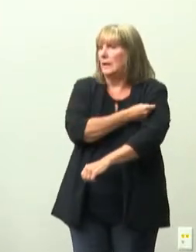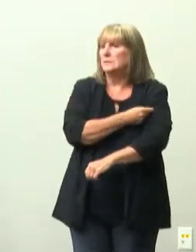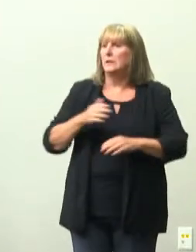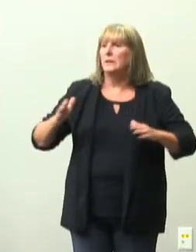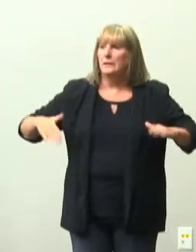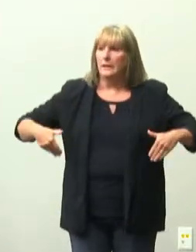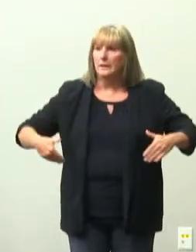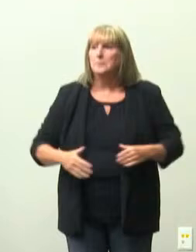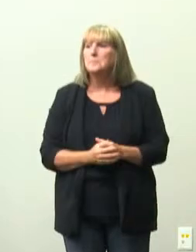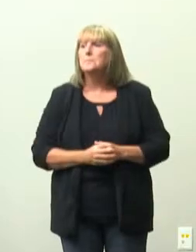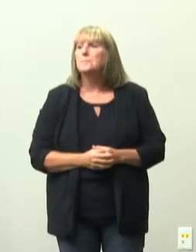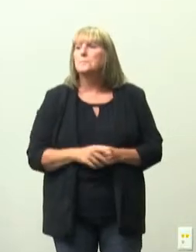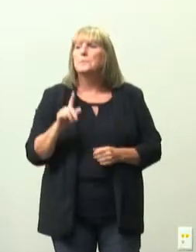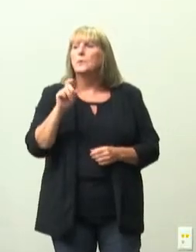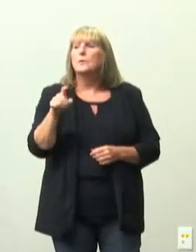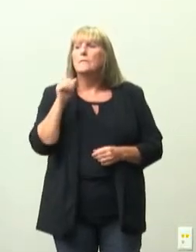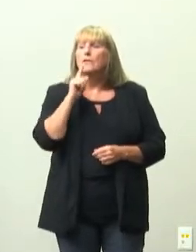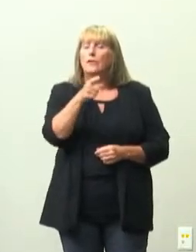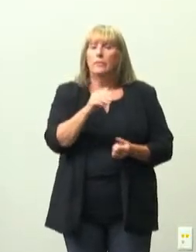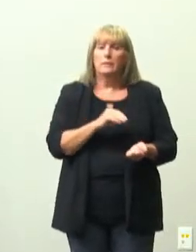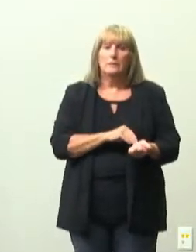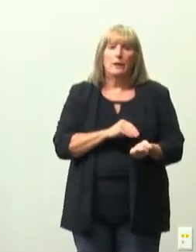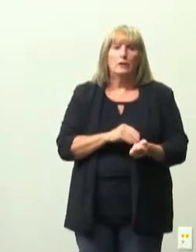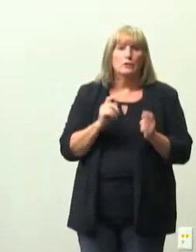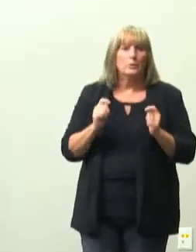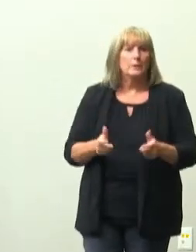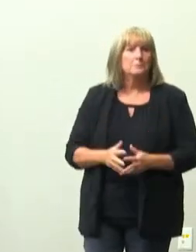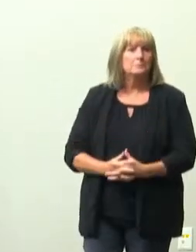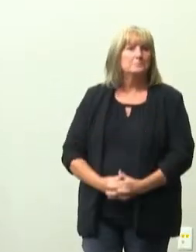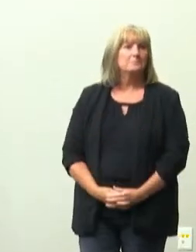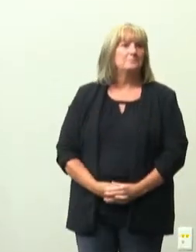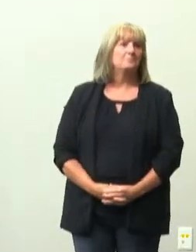I do have another question for the doctor. Sure.